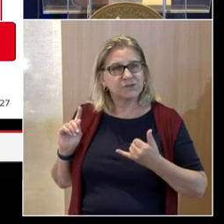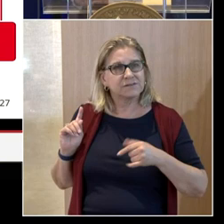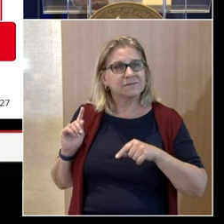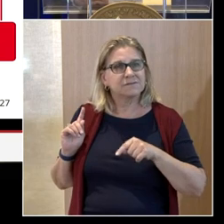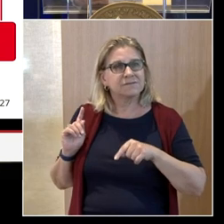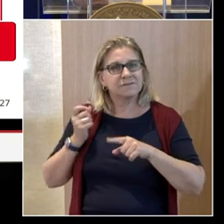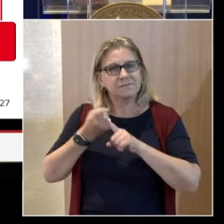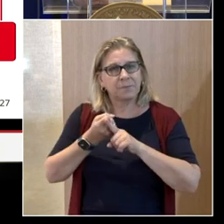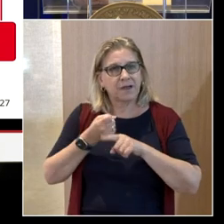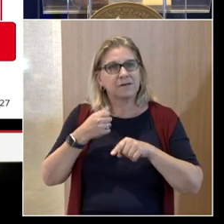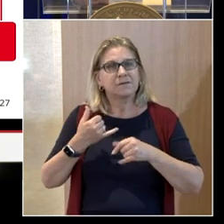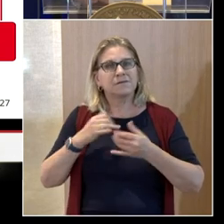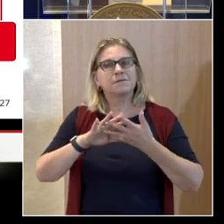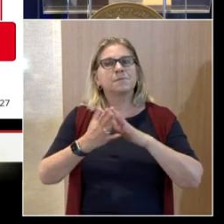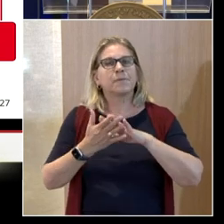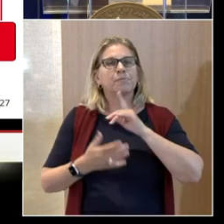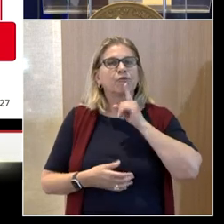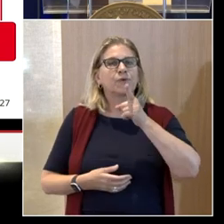future.